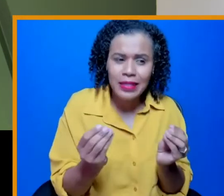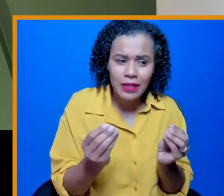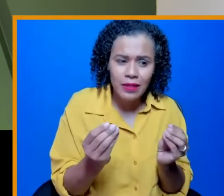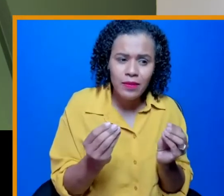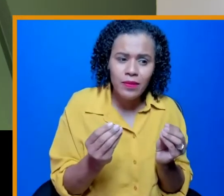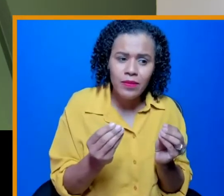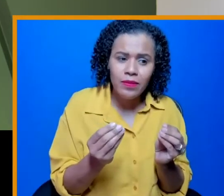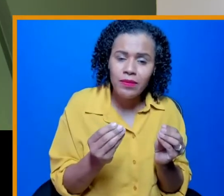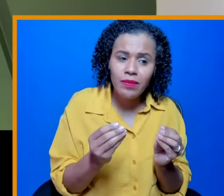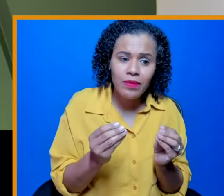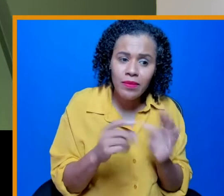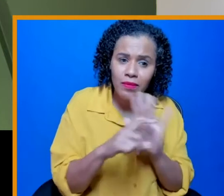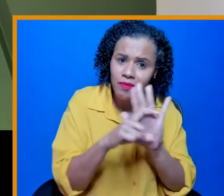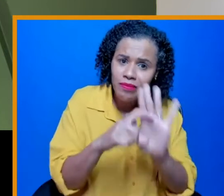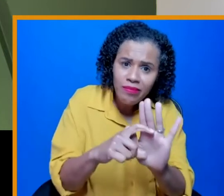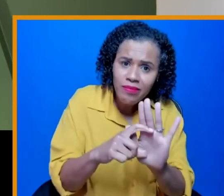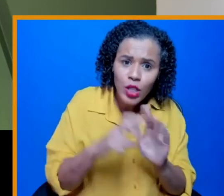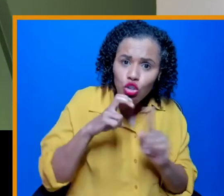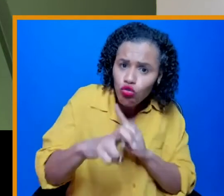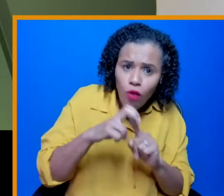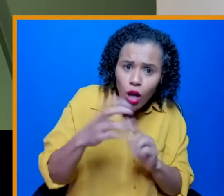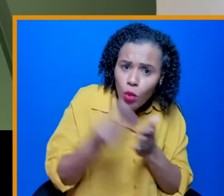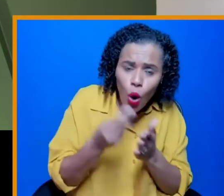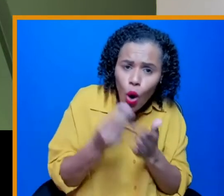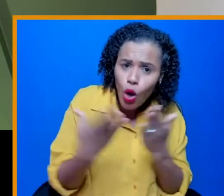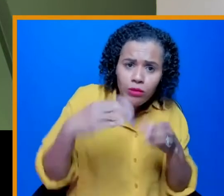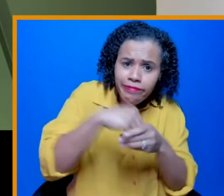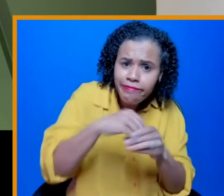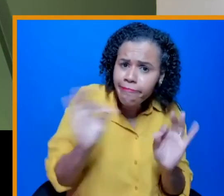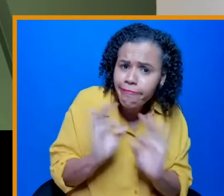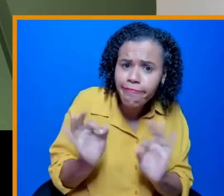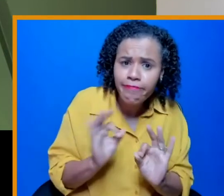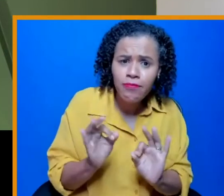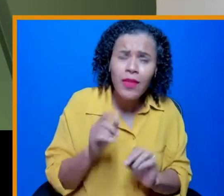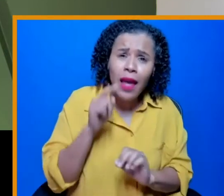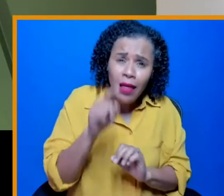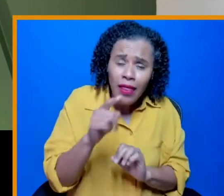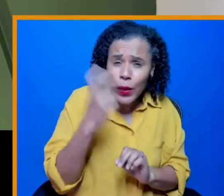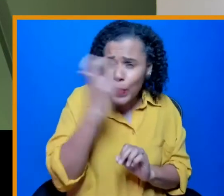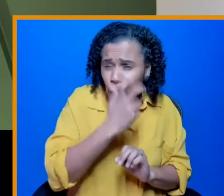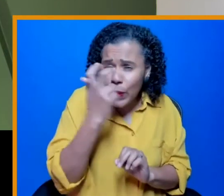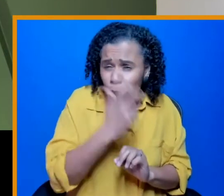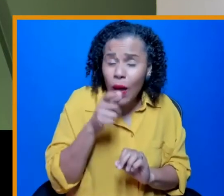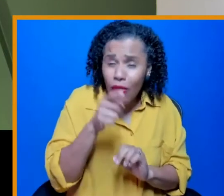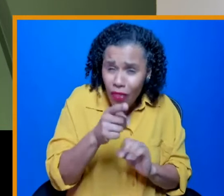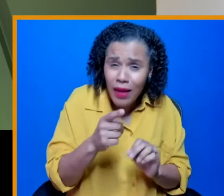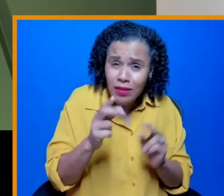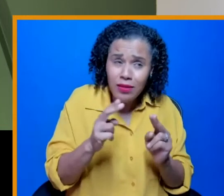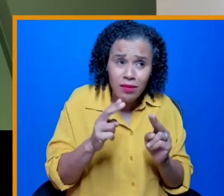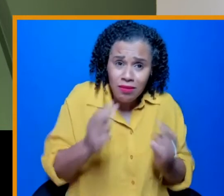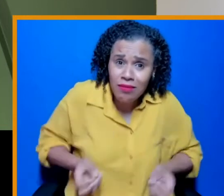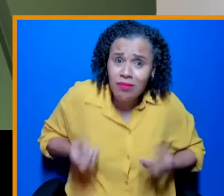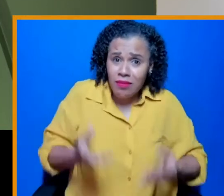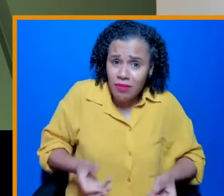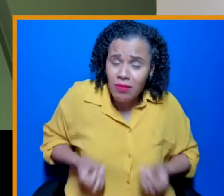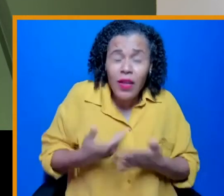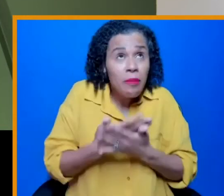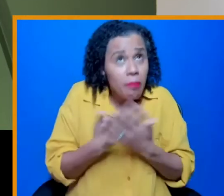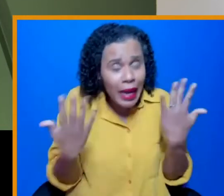no mention of transport costs, which is a significant percentage of household expense for many